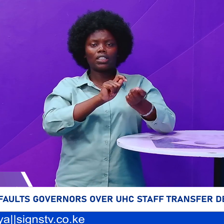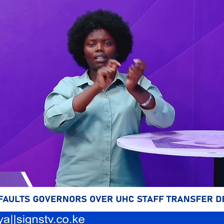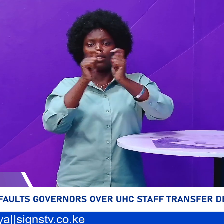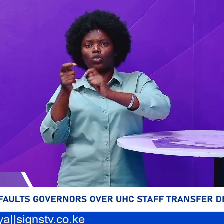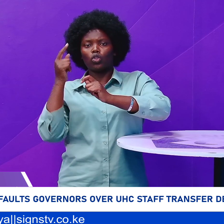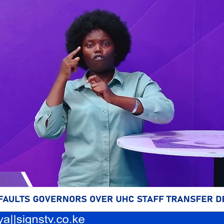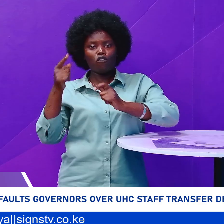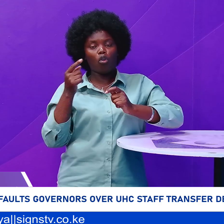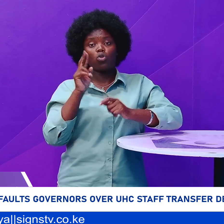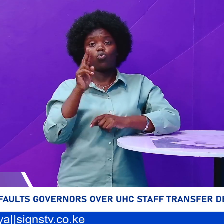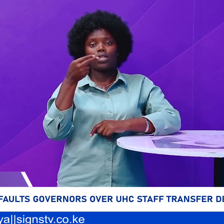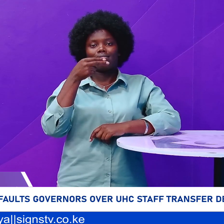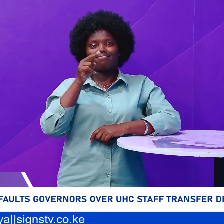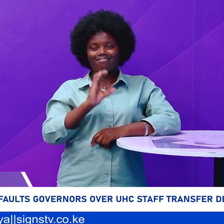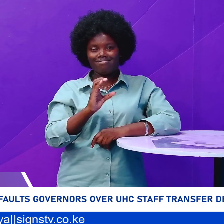of deliberate